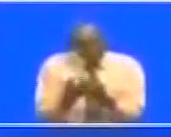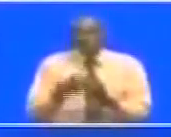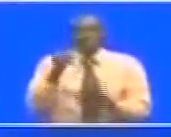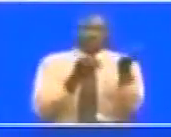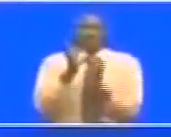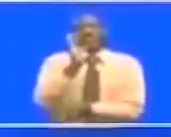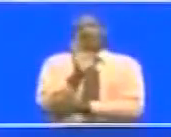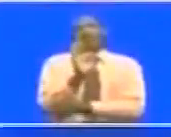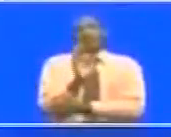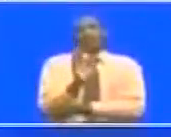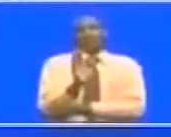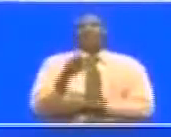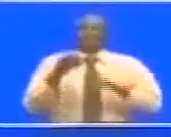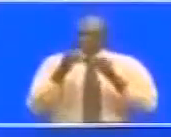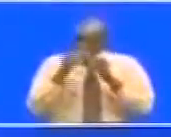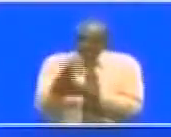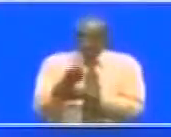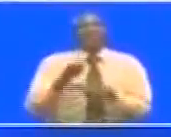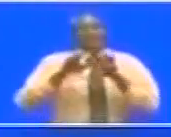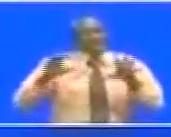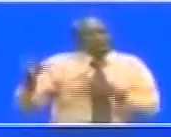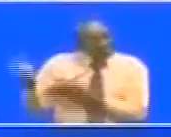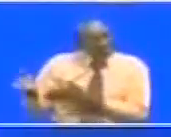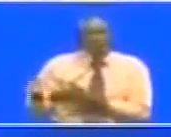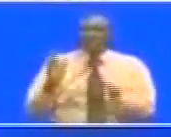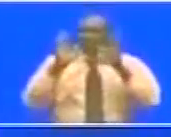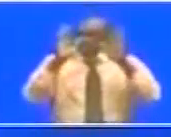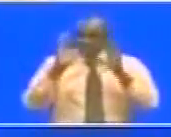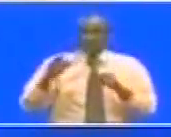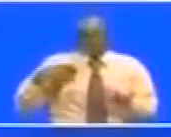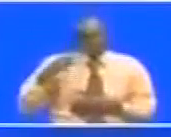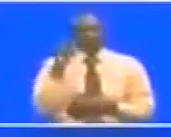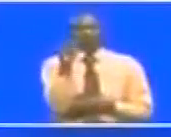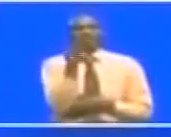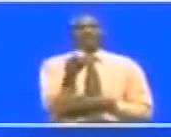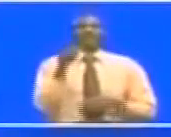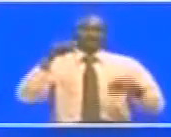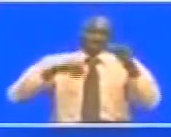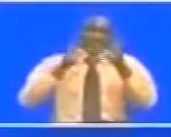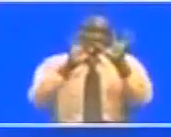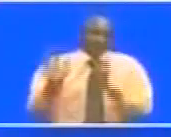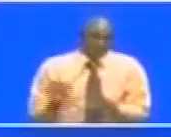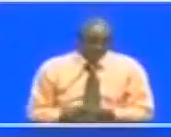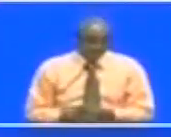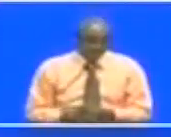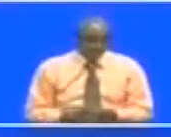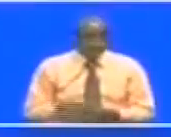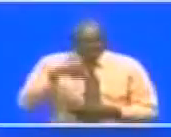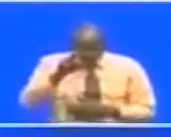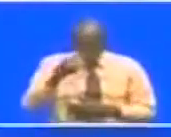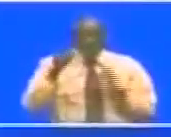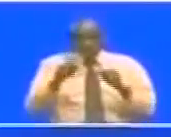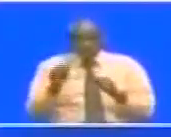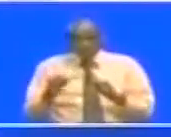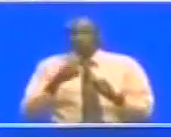on Magogoni, the fish market has been a key issue in the ongoing presidential campaigns. Kuweza kuwanyanyua wavuvi